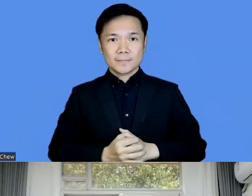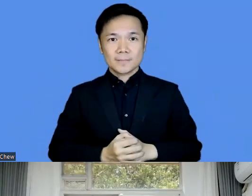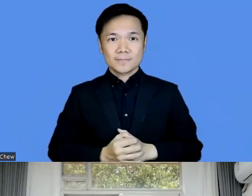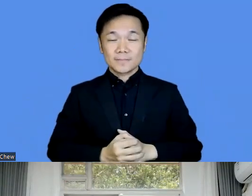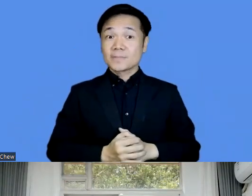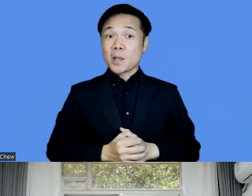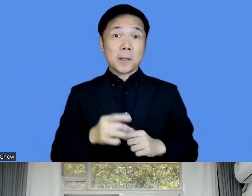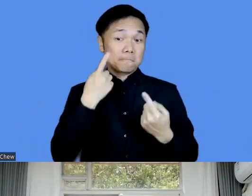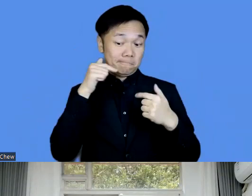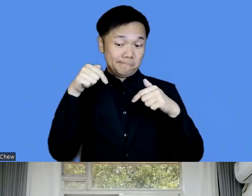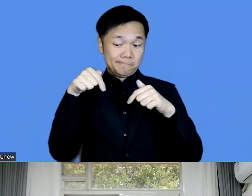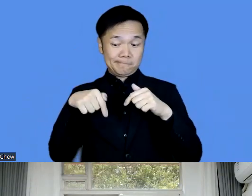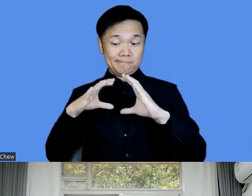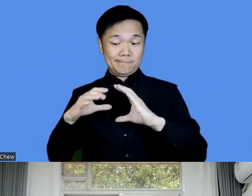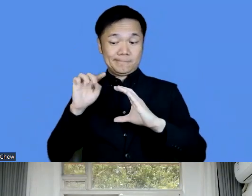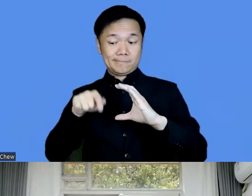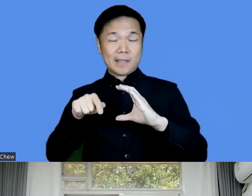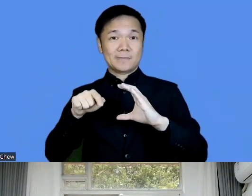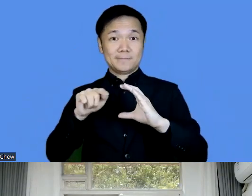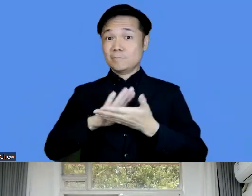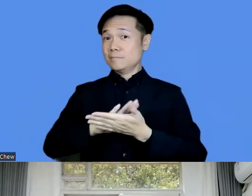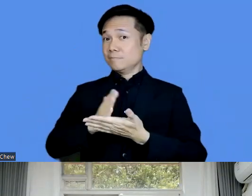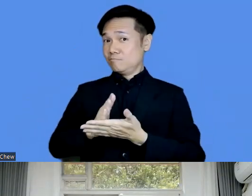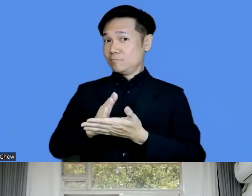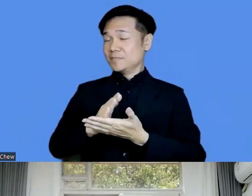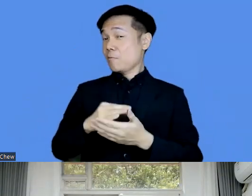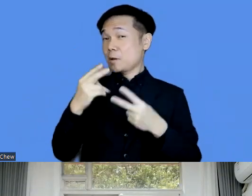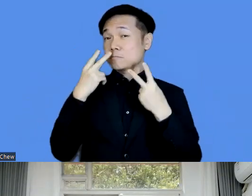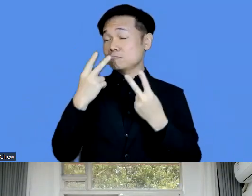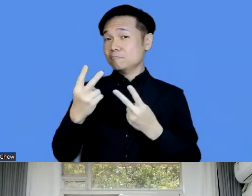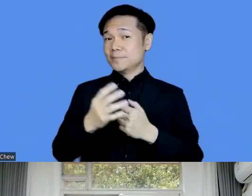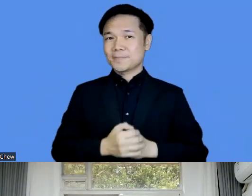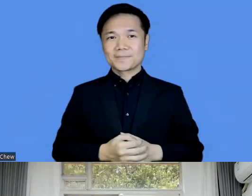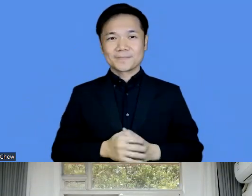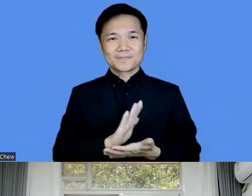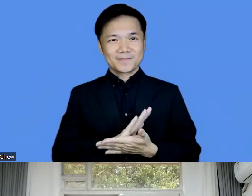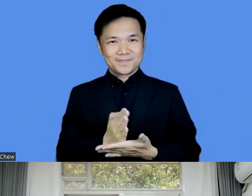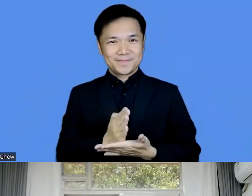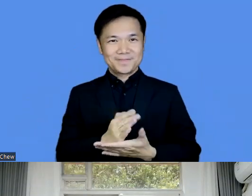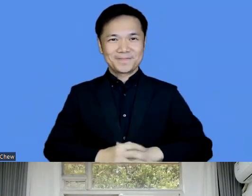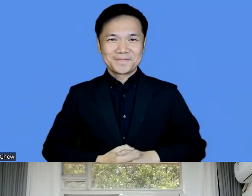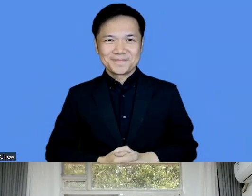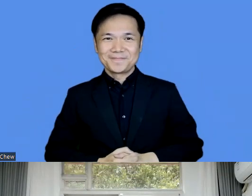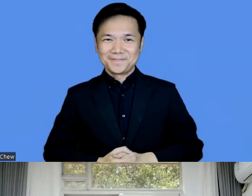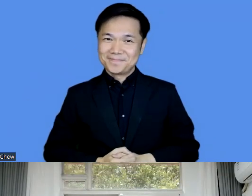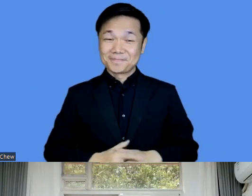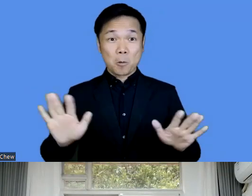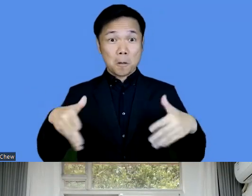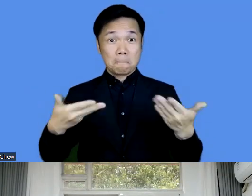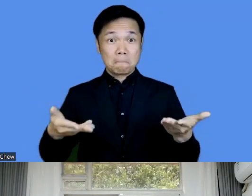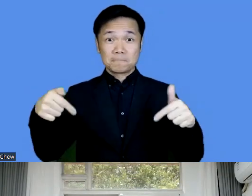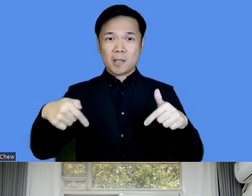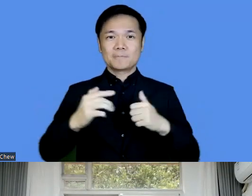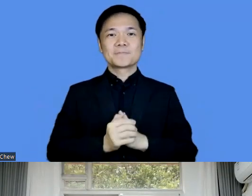can click there and choose the correct channel for accessing the interpretation. This webinar will